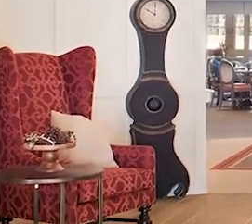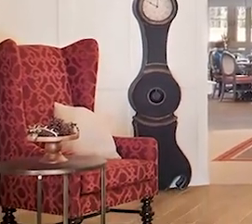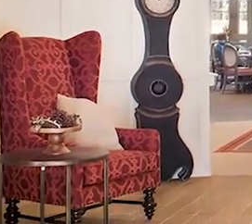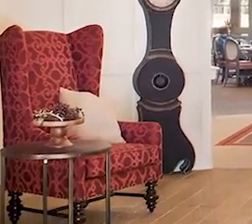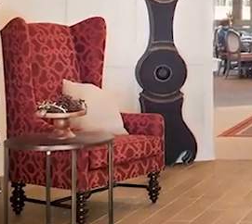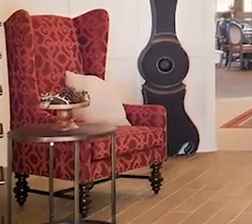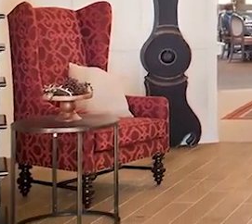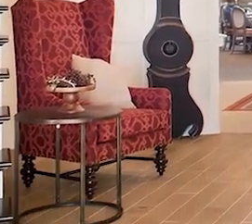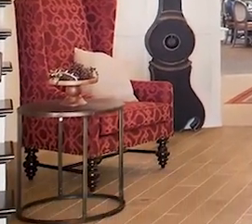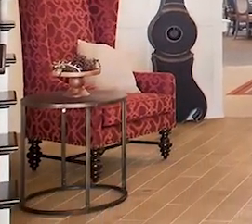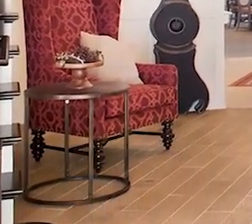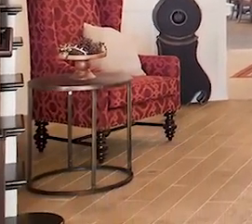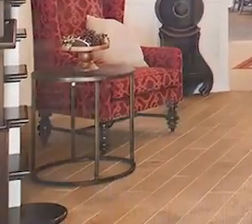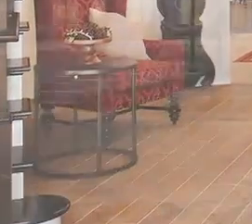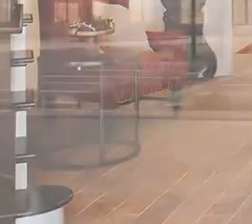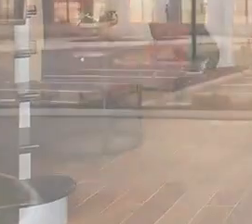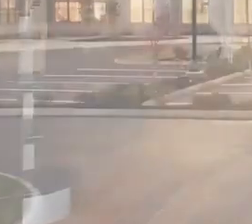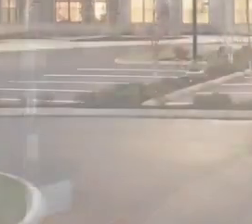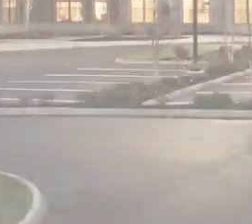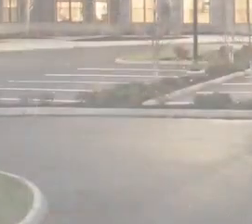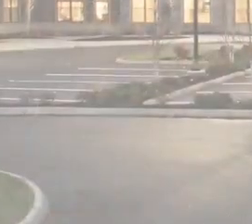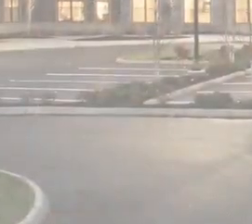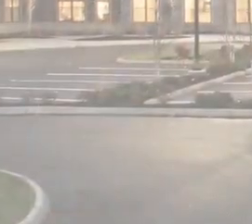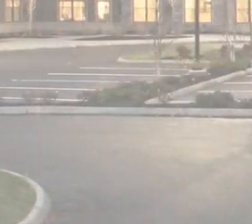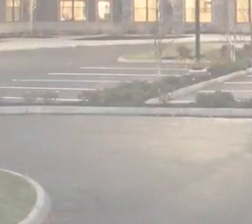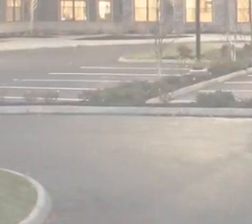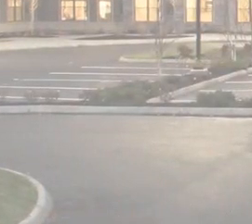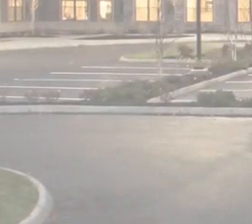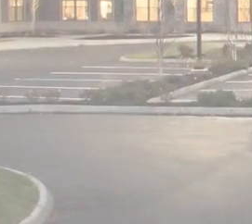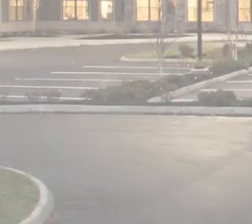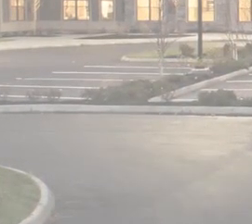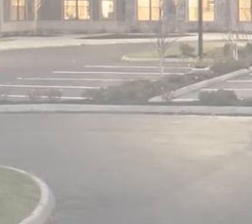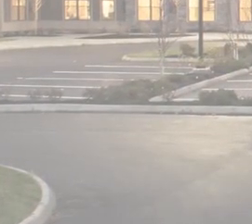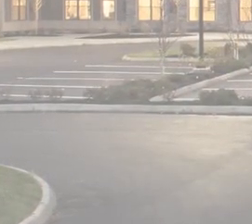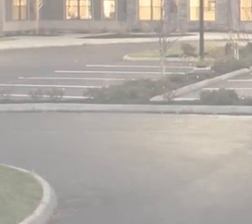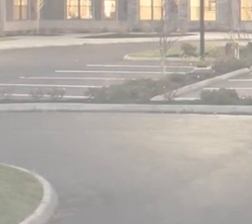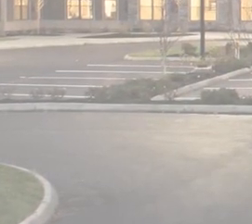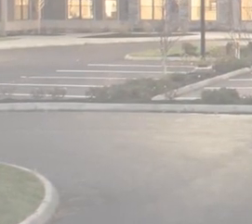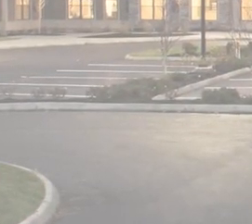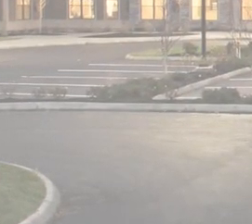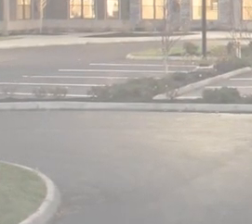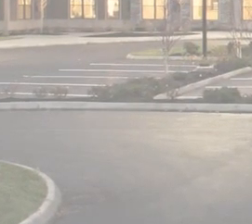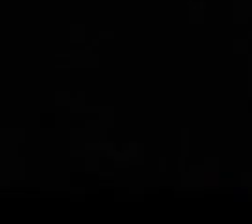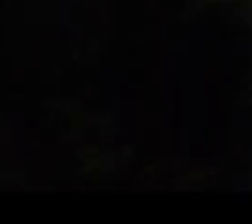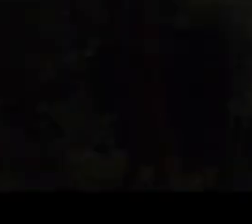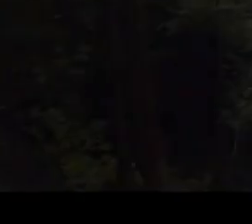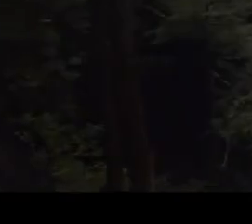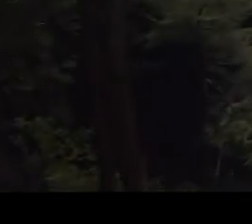just a stone's throw from their sister community, Avita of Stroudwater, which focuses on memory care.